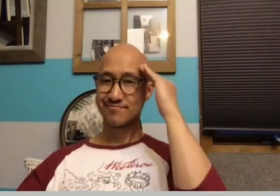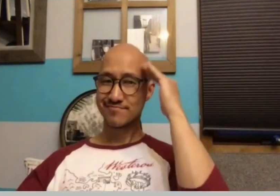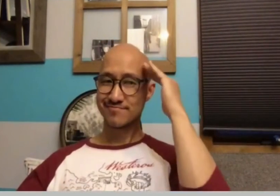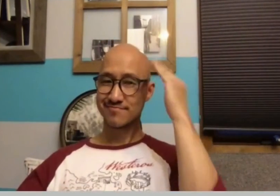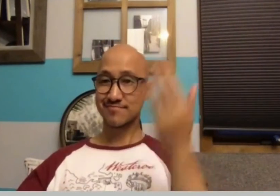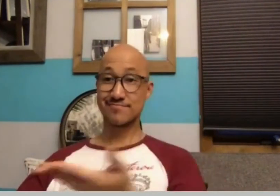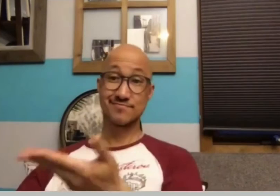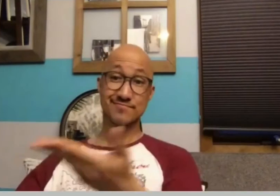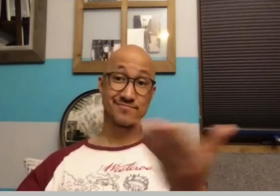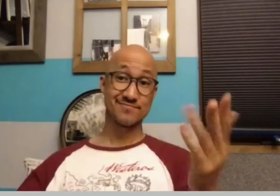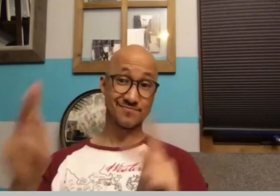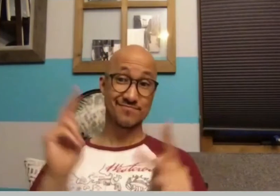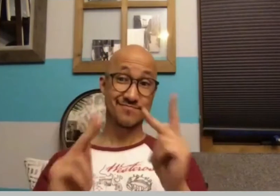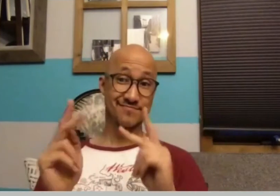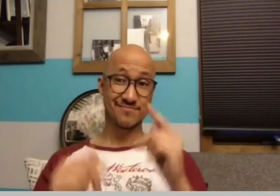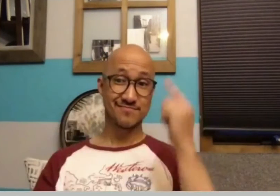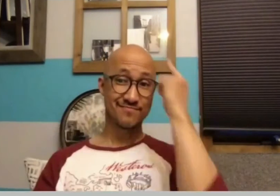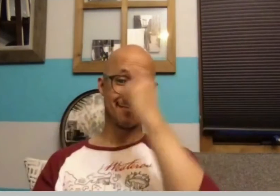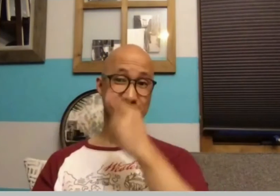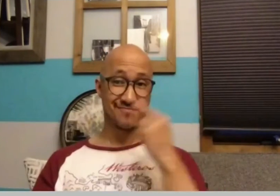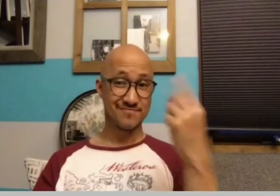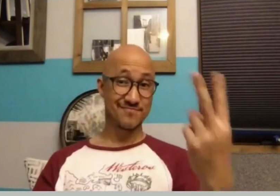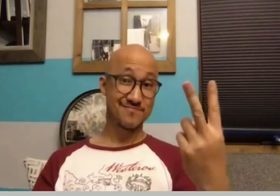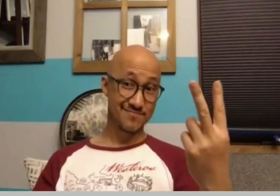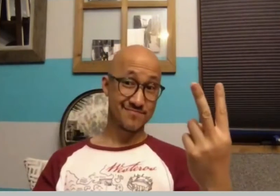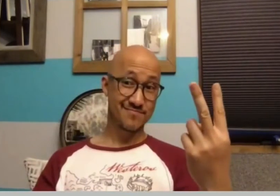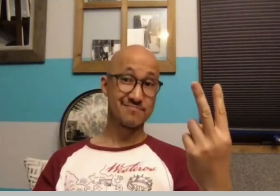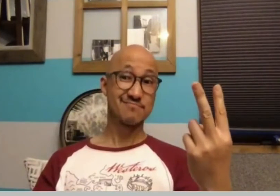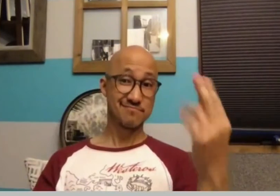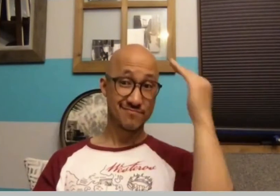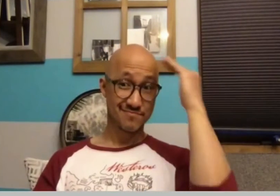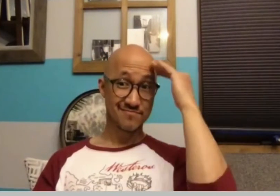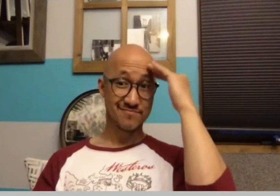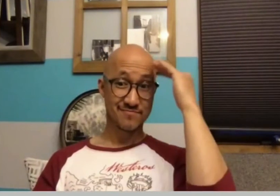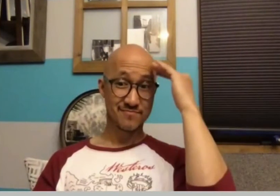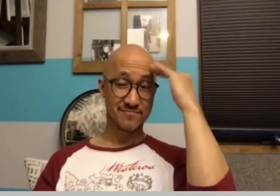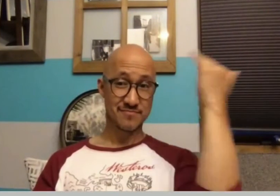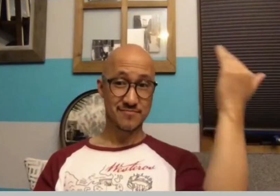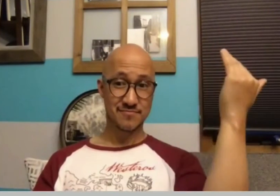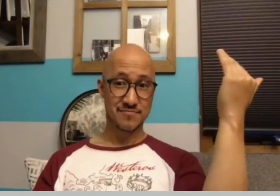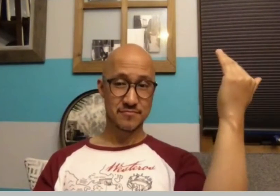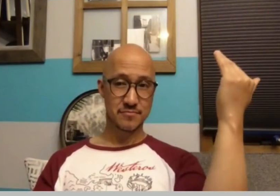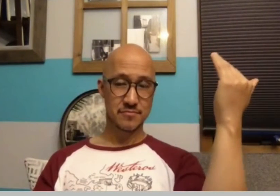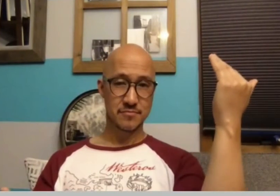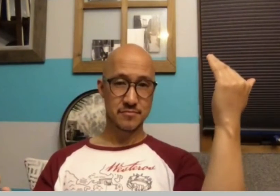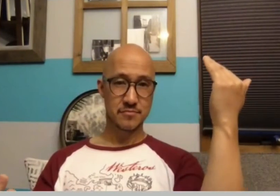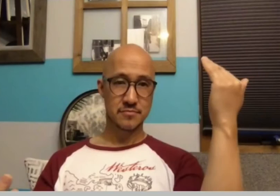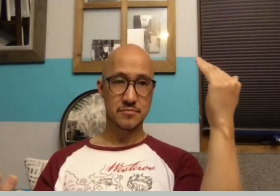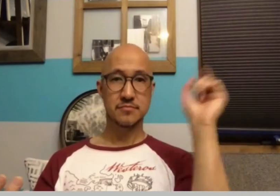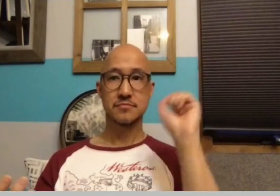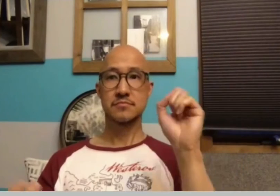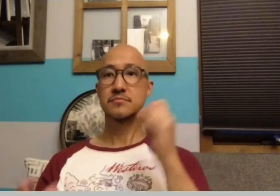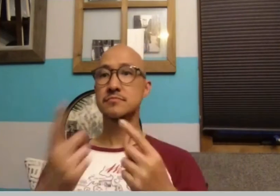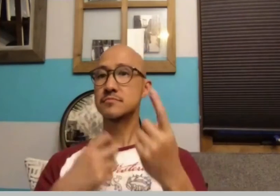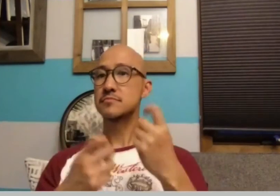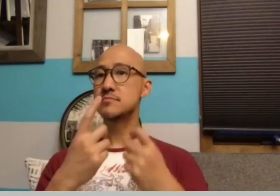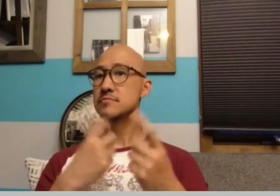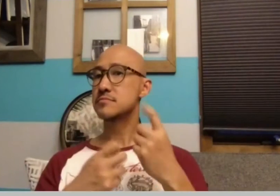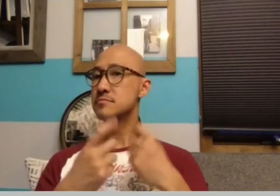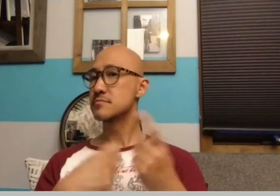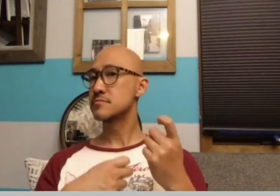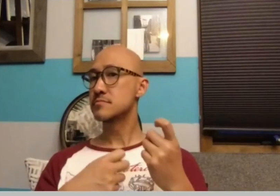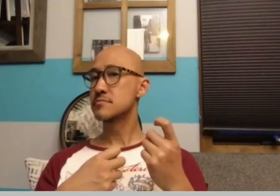the Lord. But yet at the same time, they're following after these other gods. So again, what about us? How do we bring it back? What about